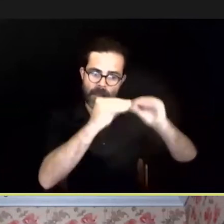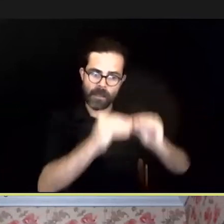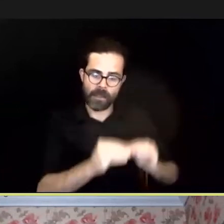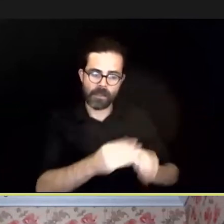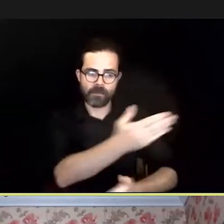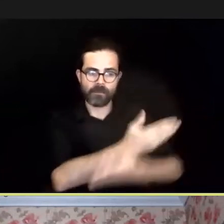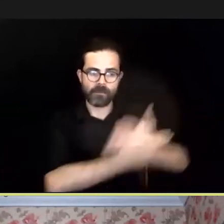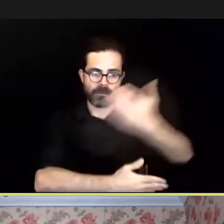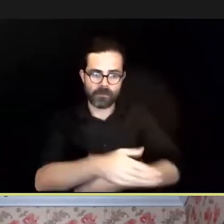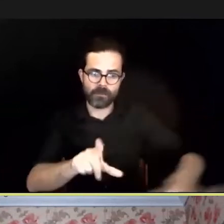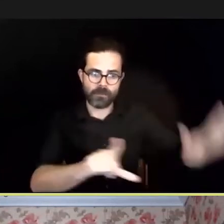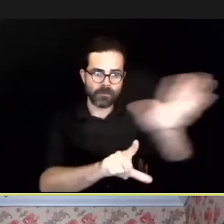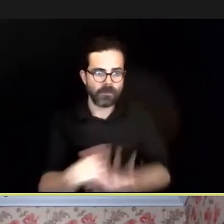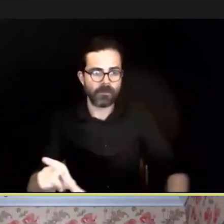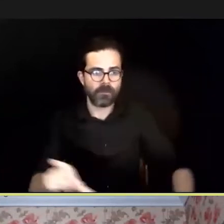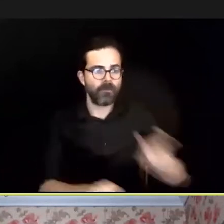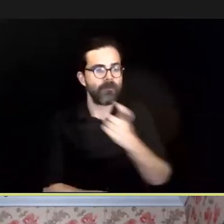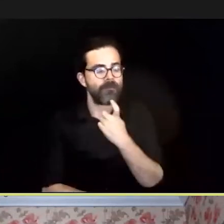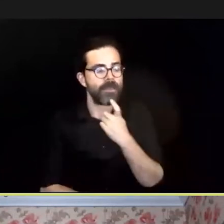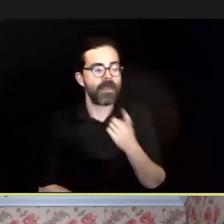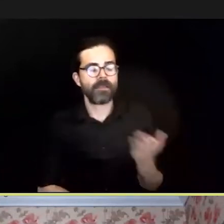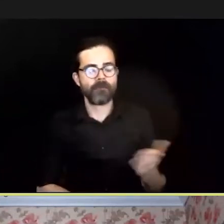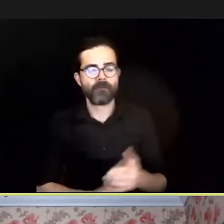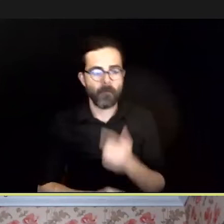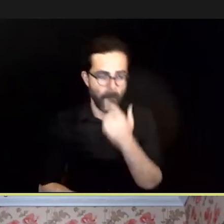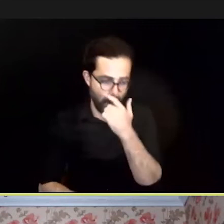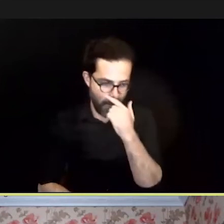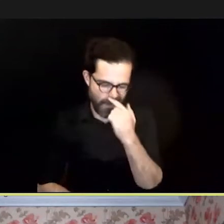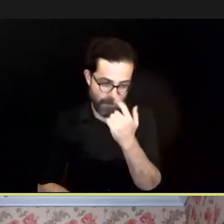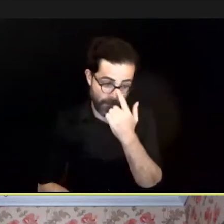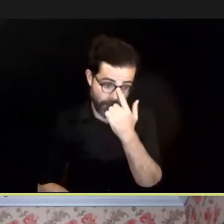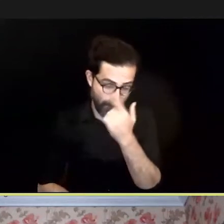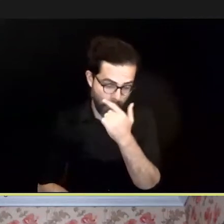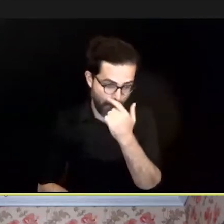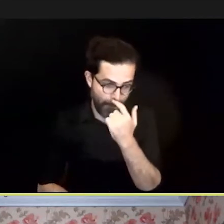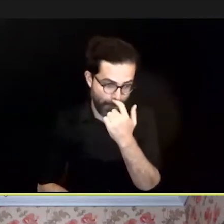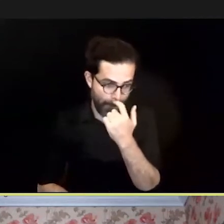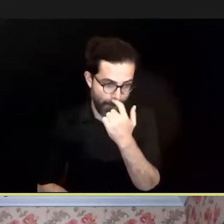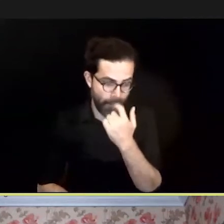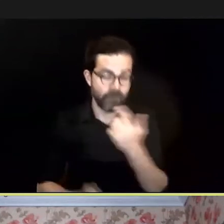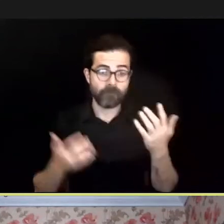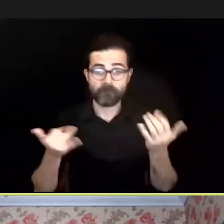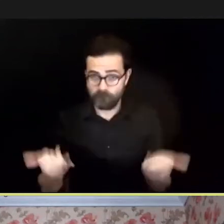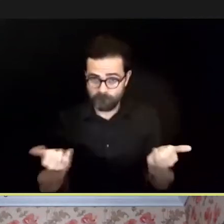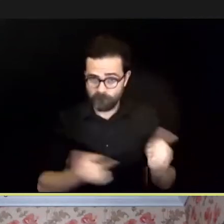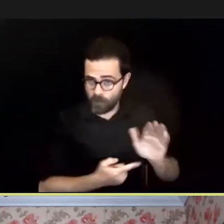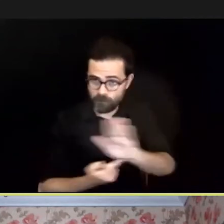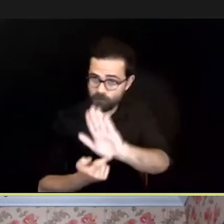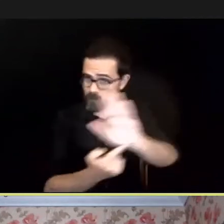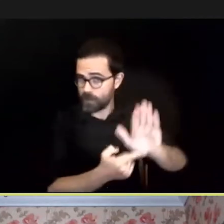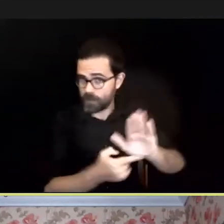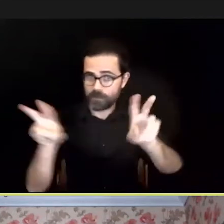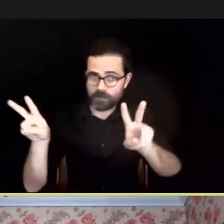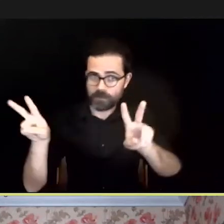nationally. And I will now share some key points which we discovered, and some of those have already brought